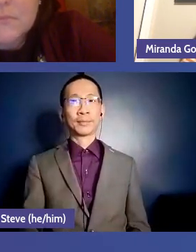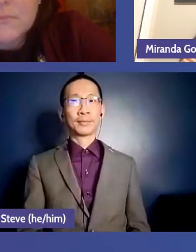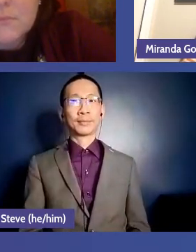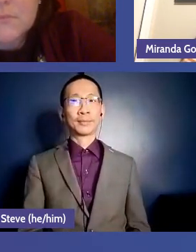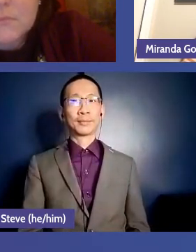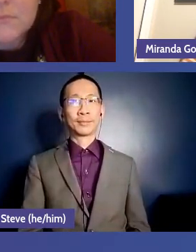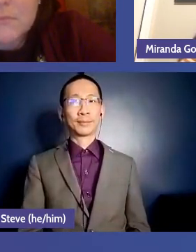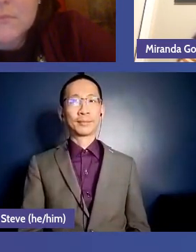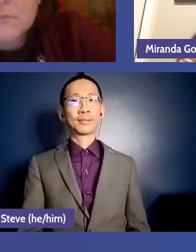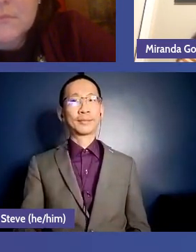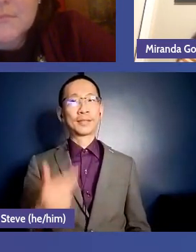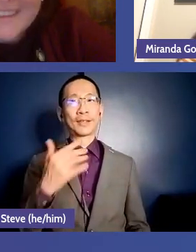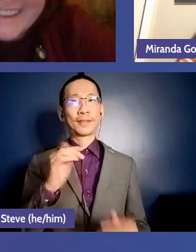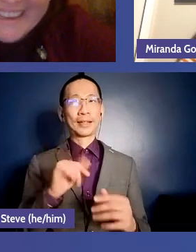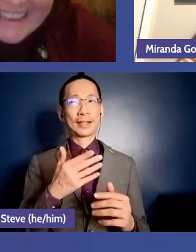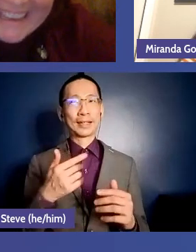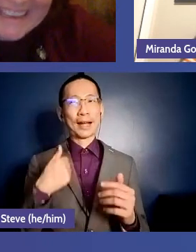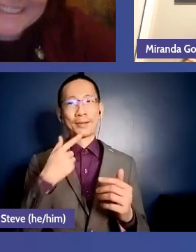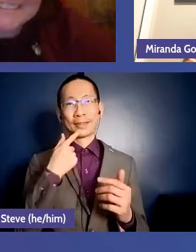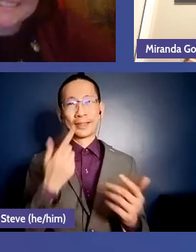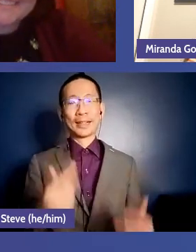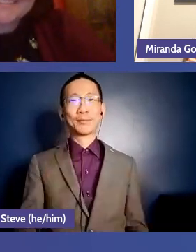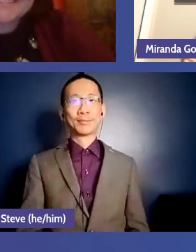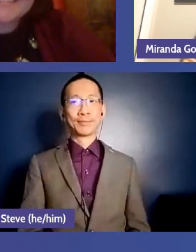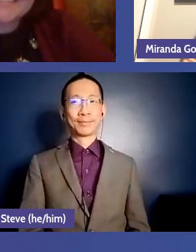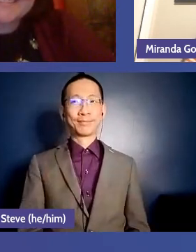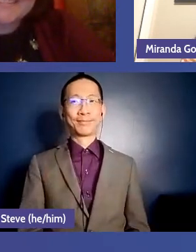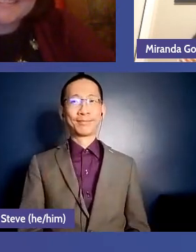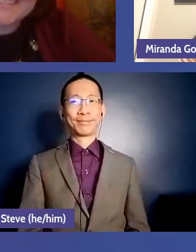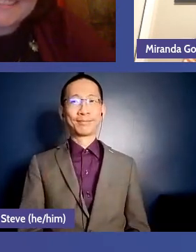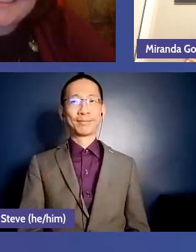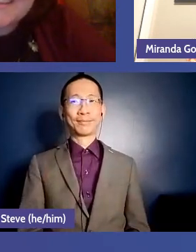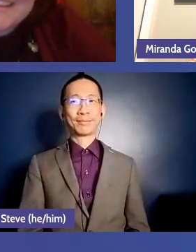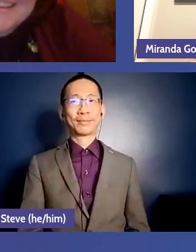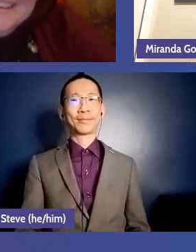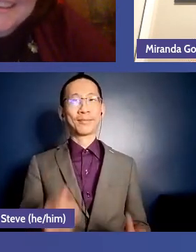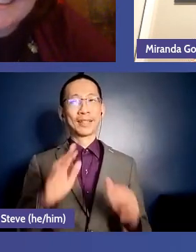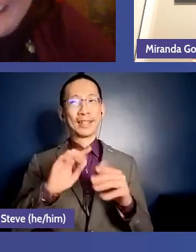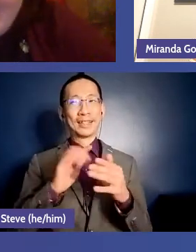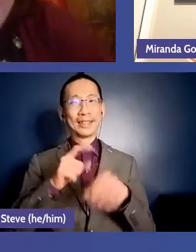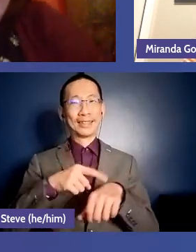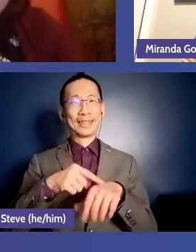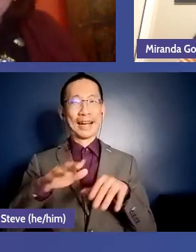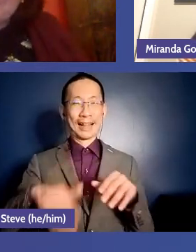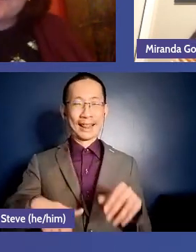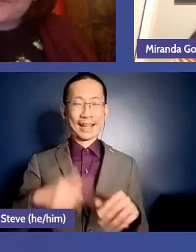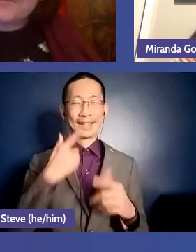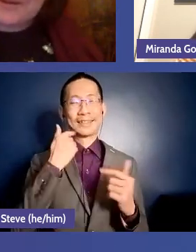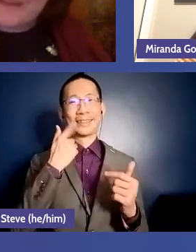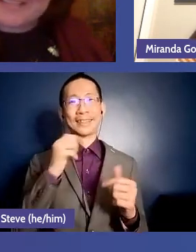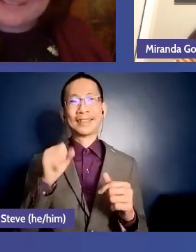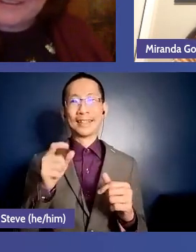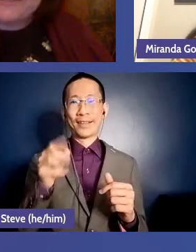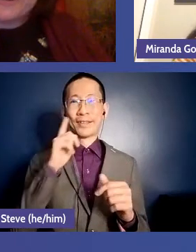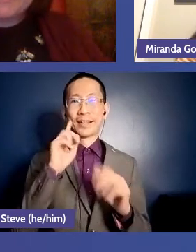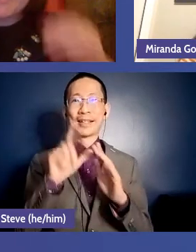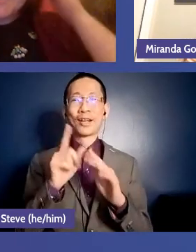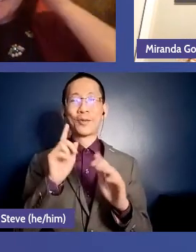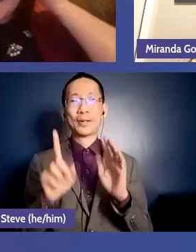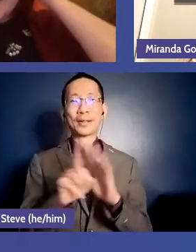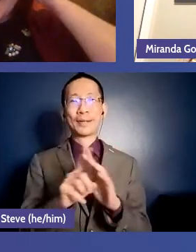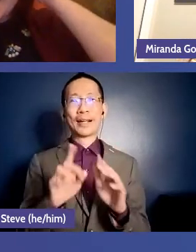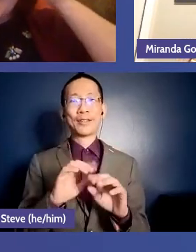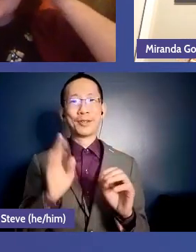And I forgot the other thing I was going to say. It's getting late. If you think of it, we'll come back to you, no